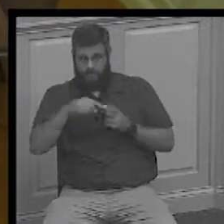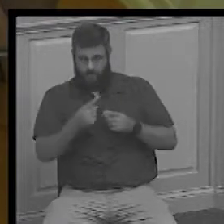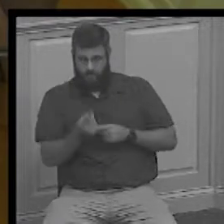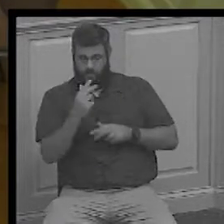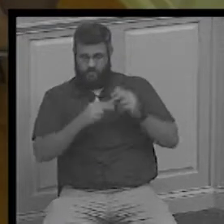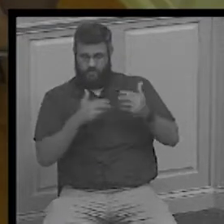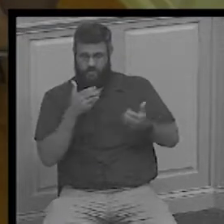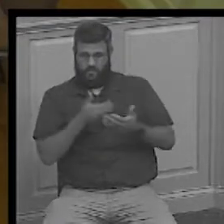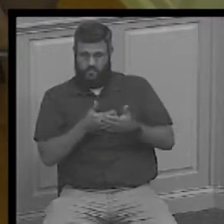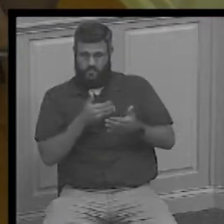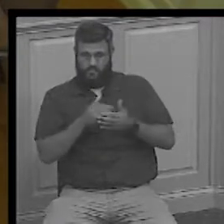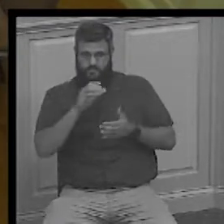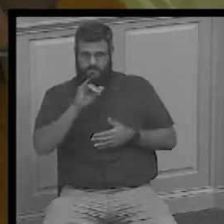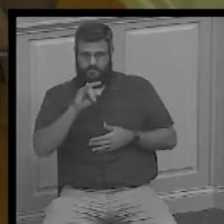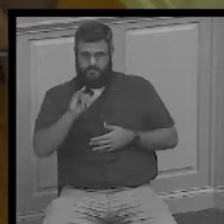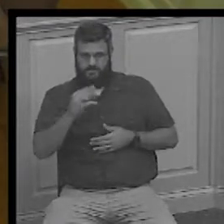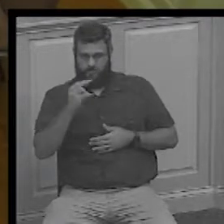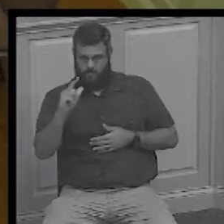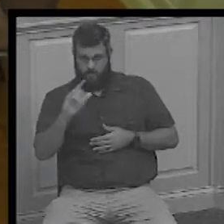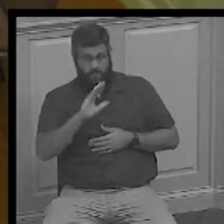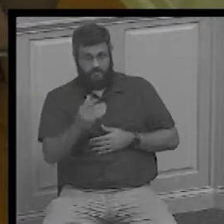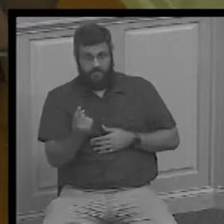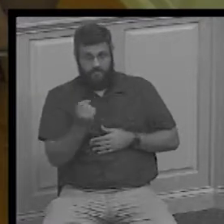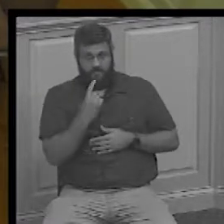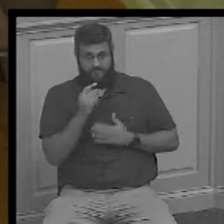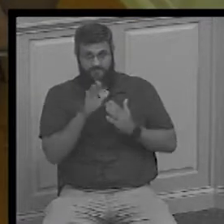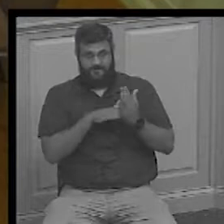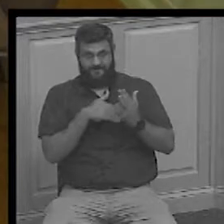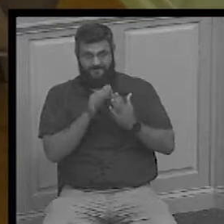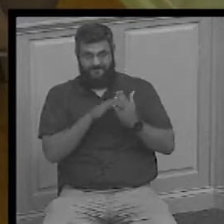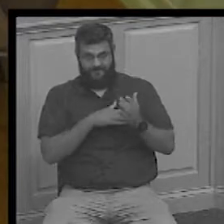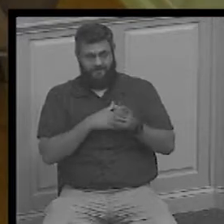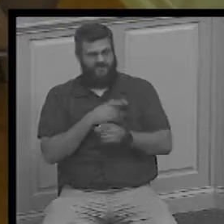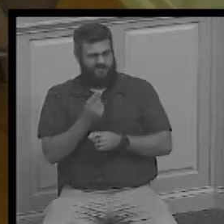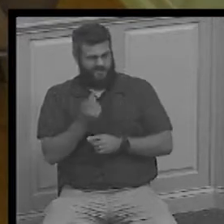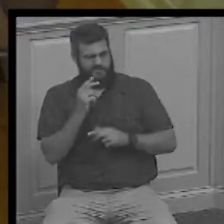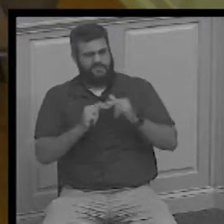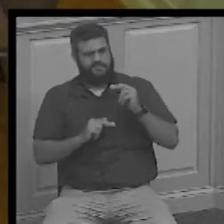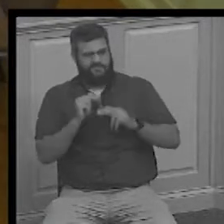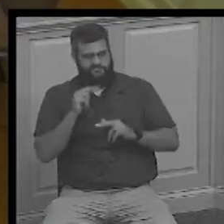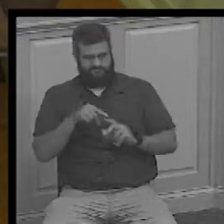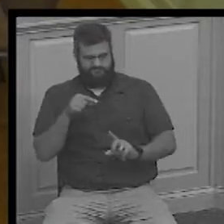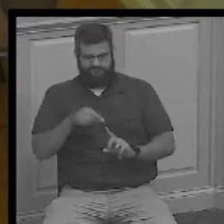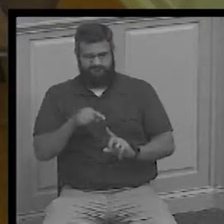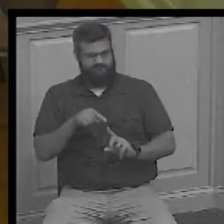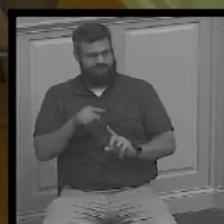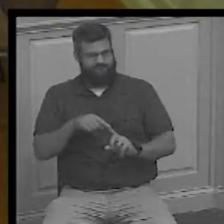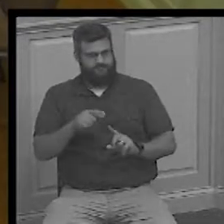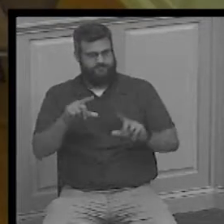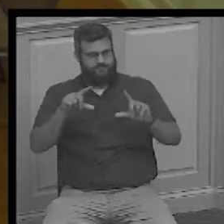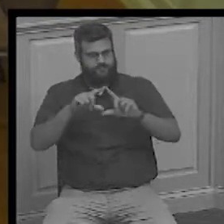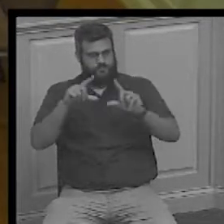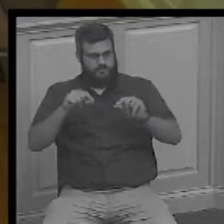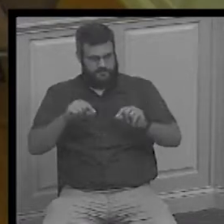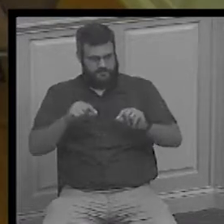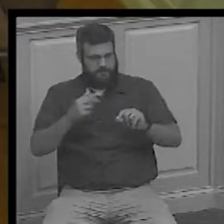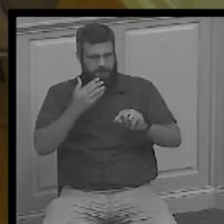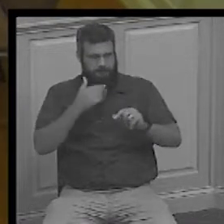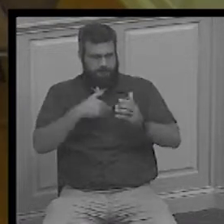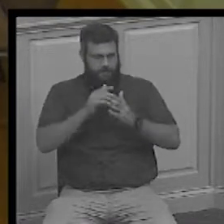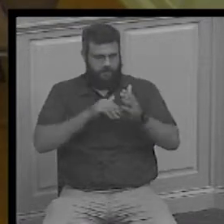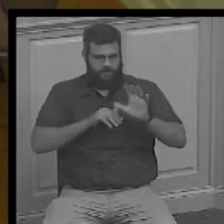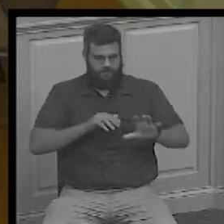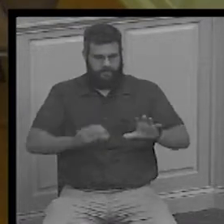never come to ask to paint either, so. yeah. But there is one that I know is brick, but it's got a little hodgepodge of paint